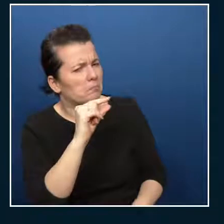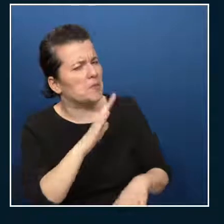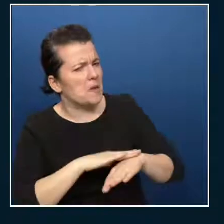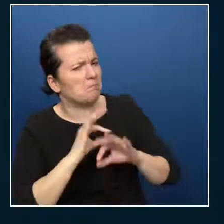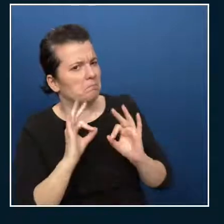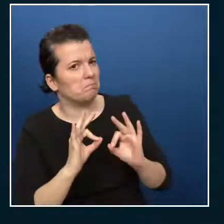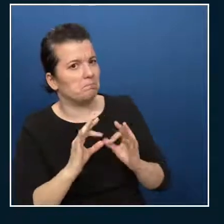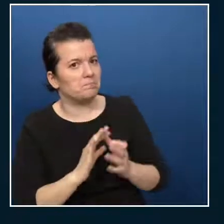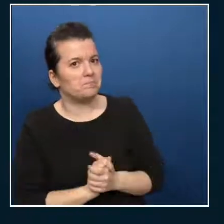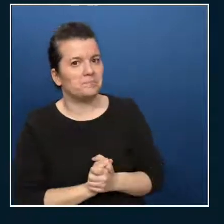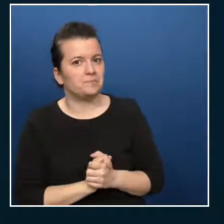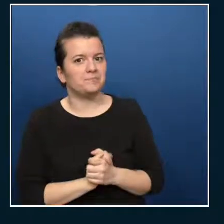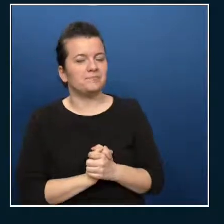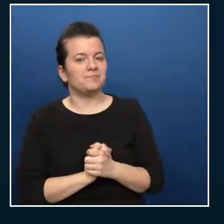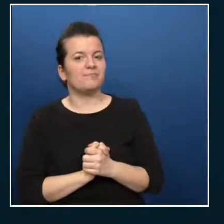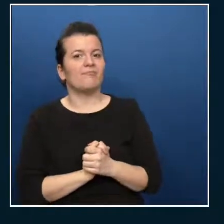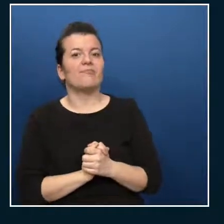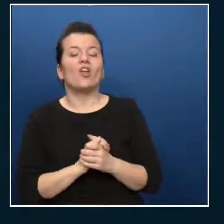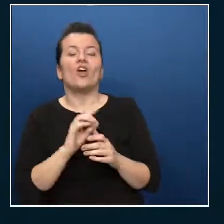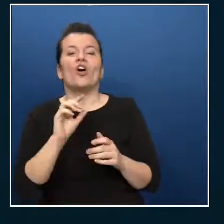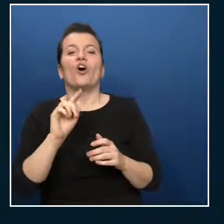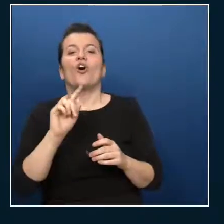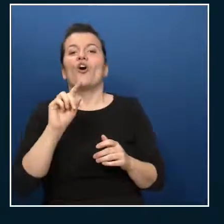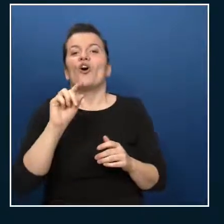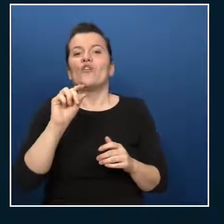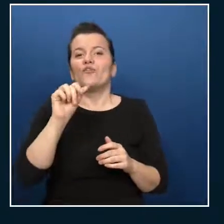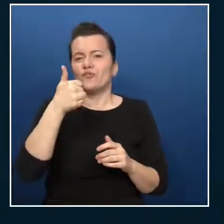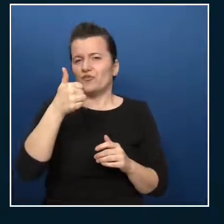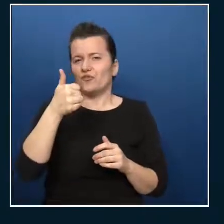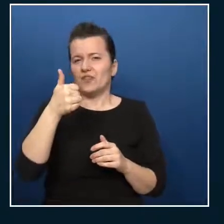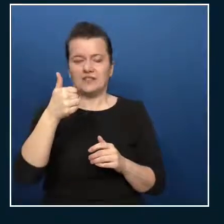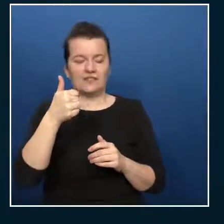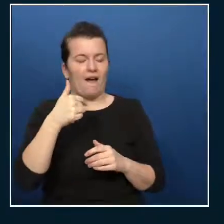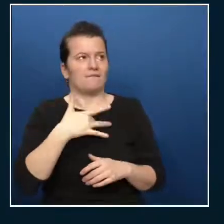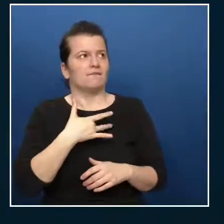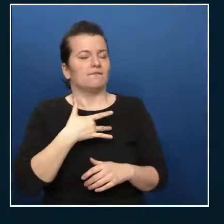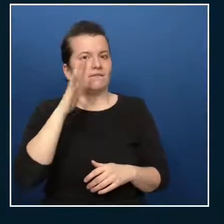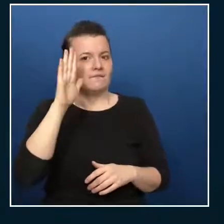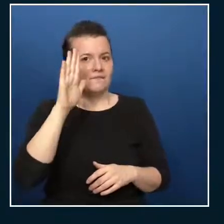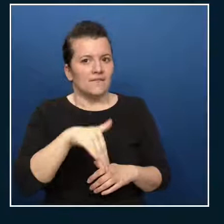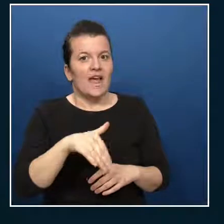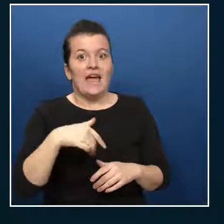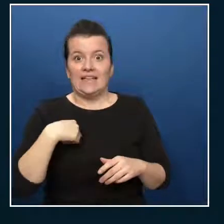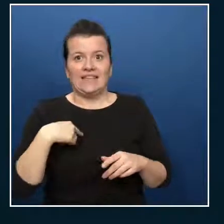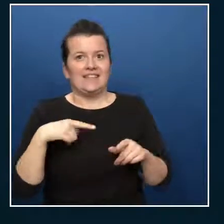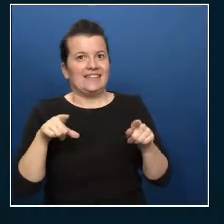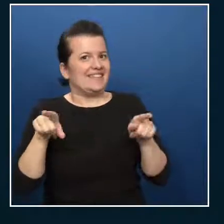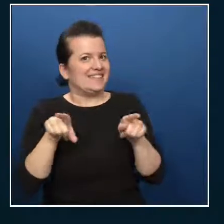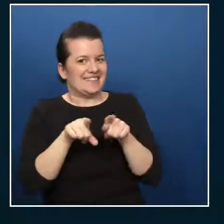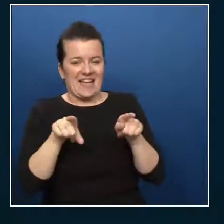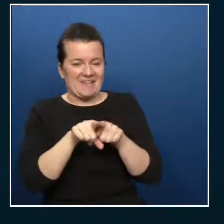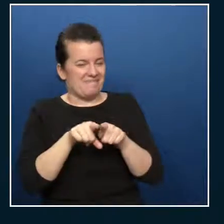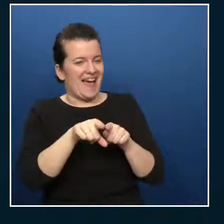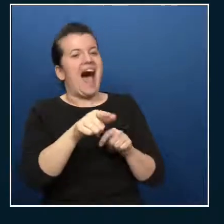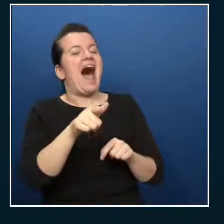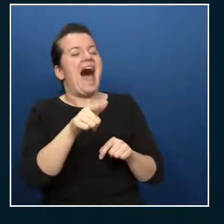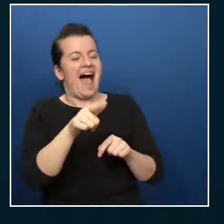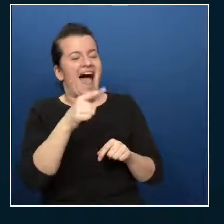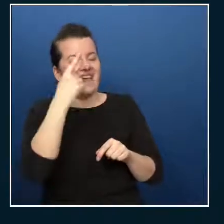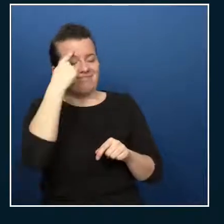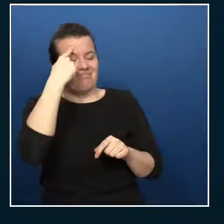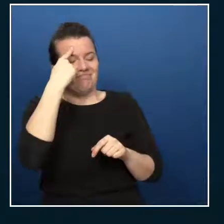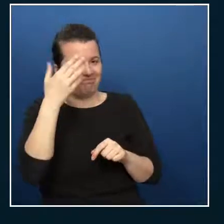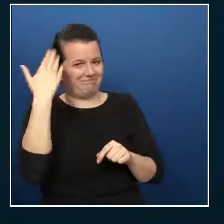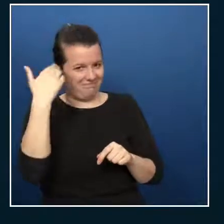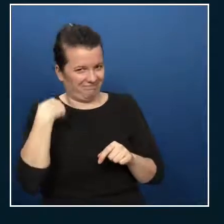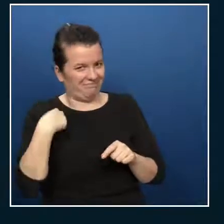so the first one that kind of struck me in the heart, because I was in the same situation. So I was wondering, considering your experience on the